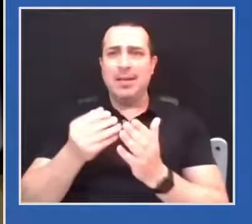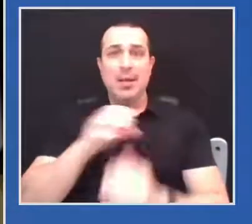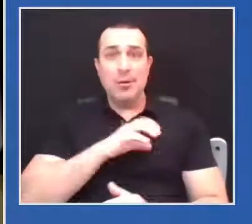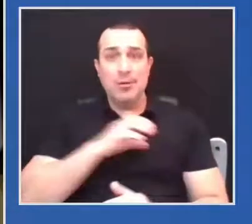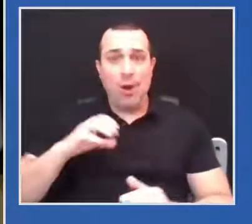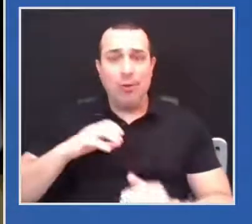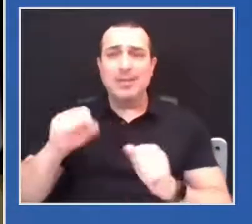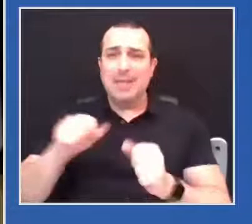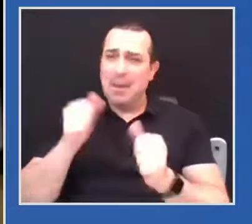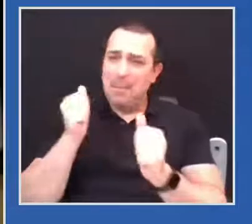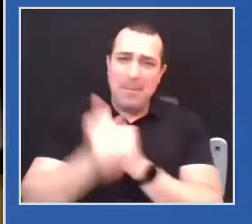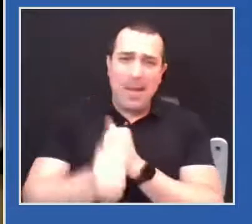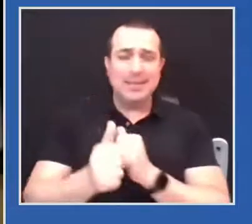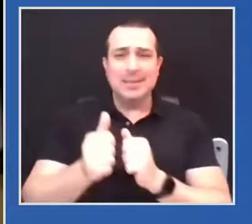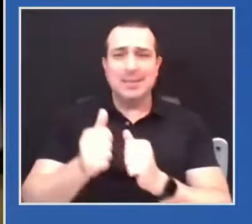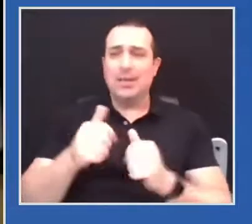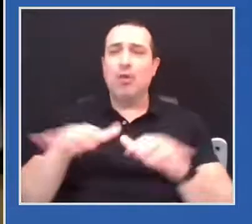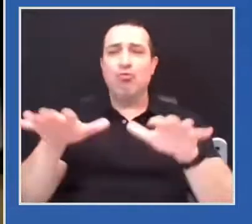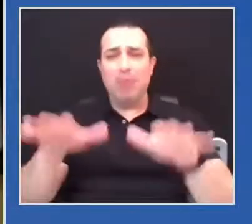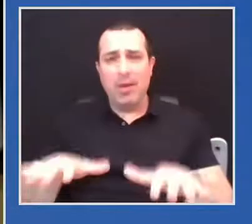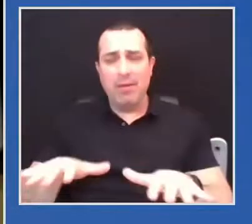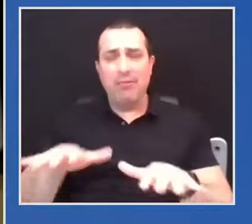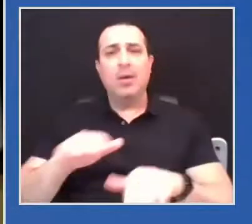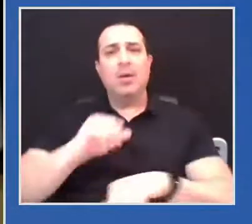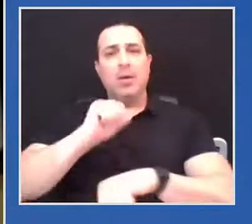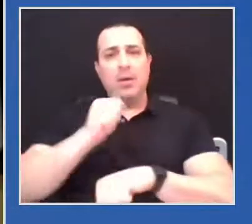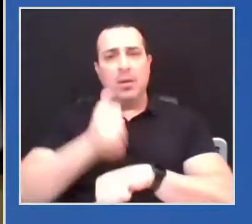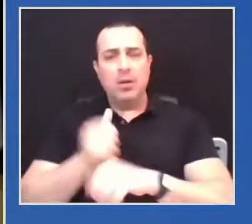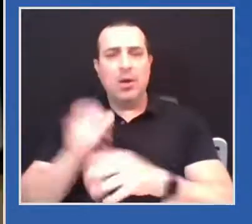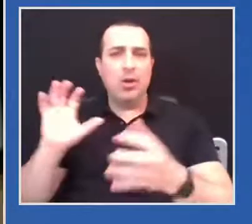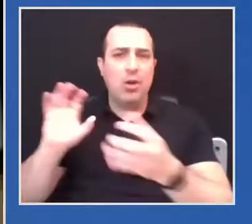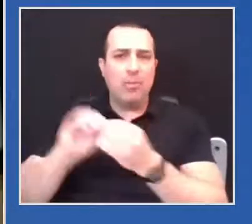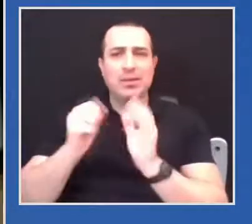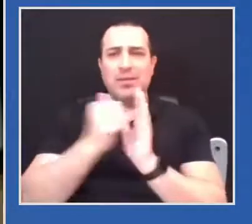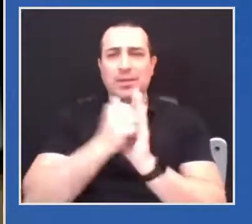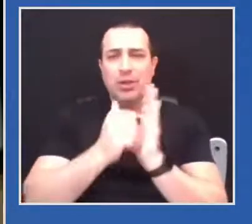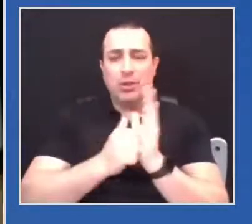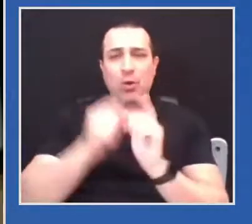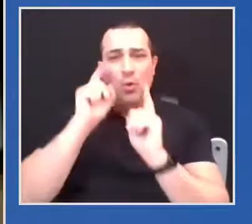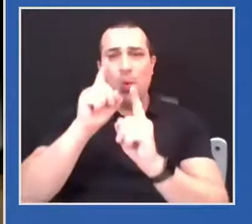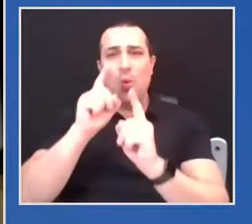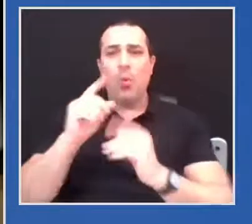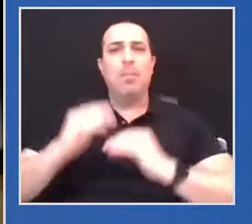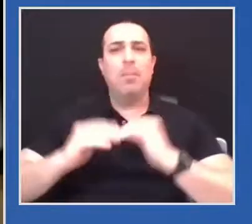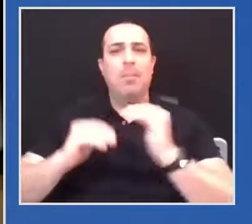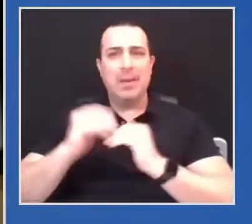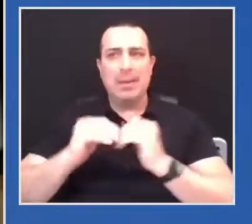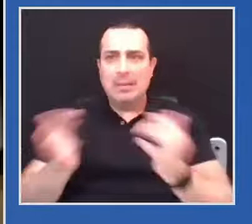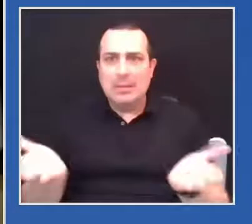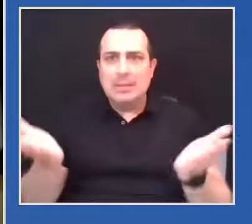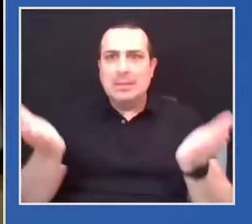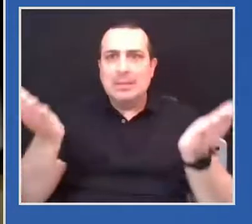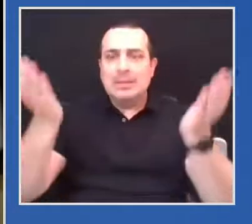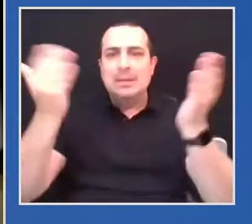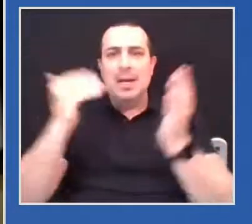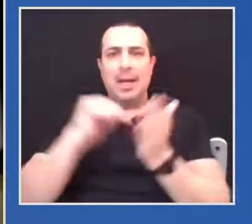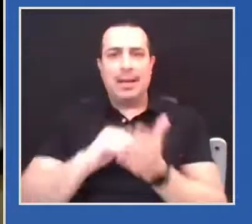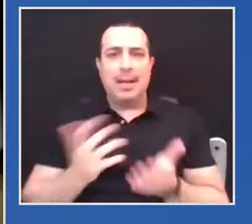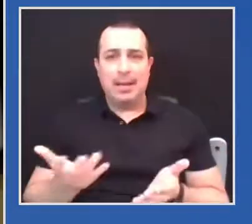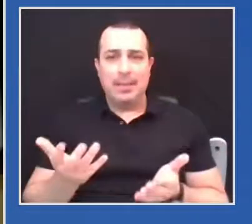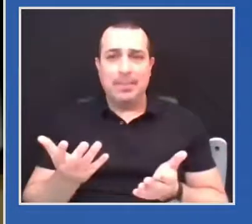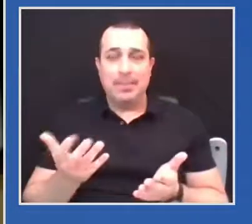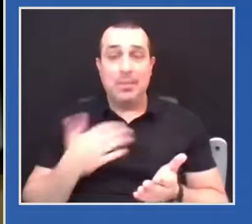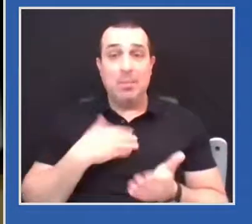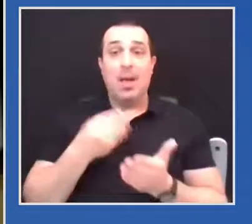real relief and then implement a comprehensive agenda to build back better. My economic